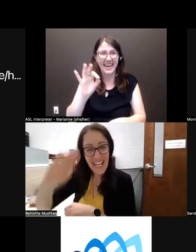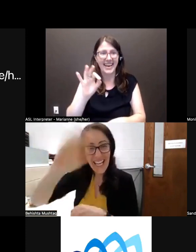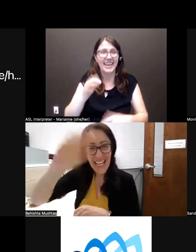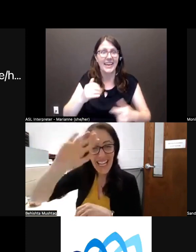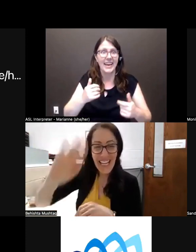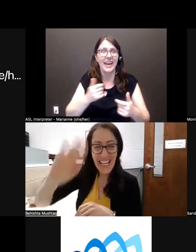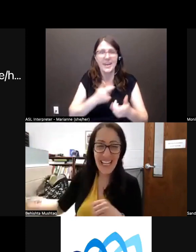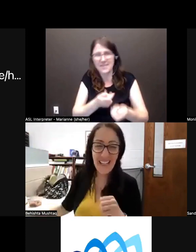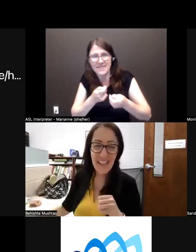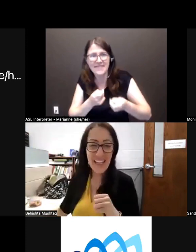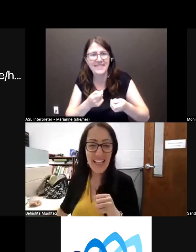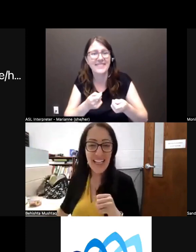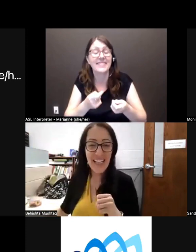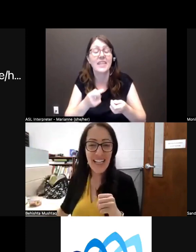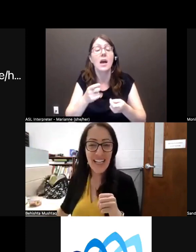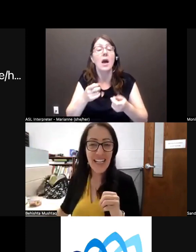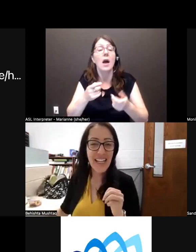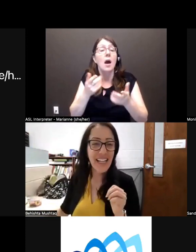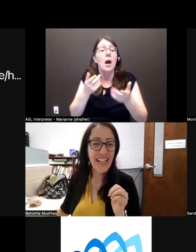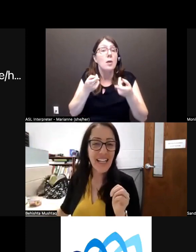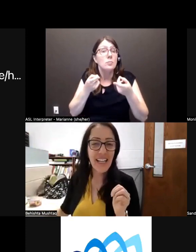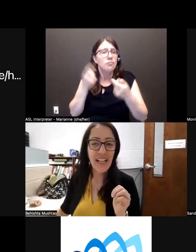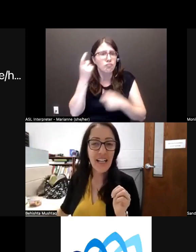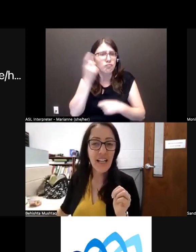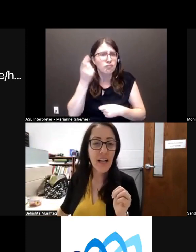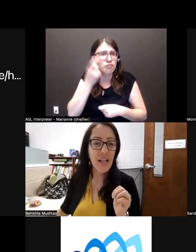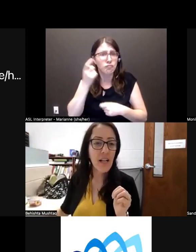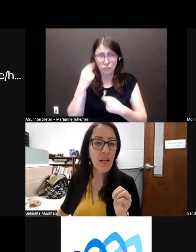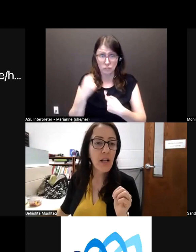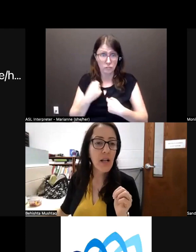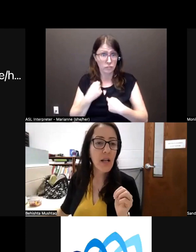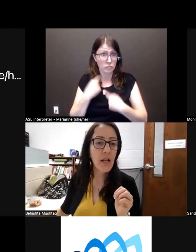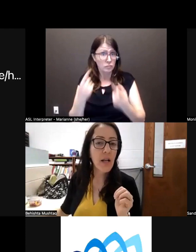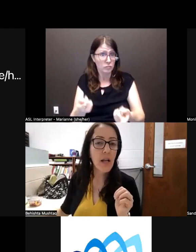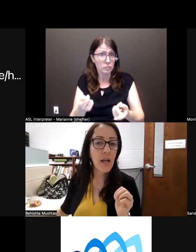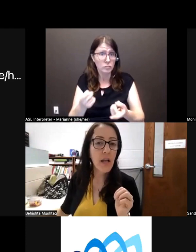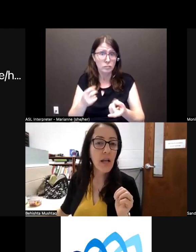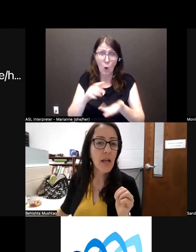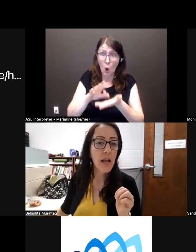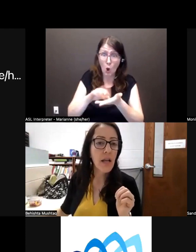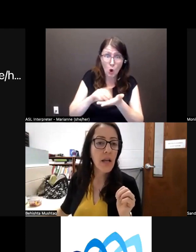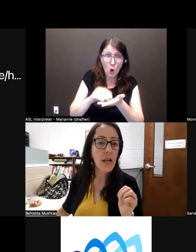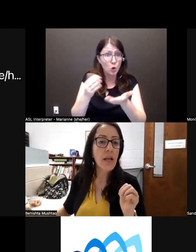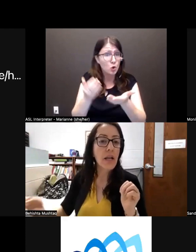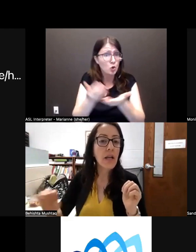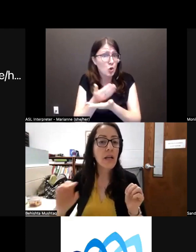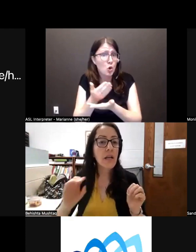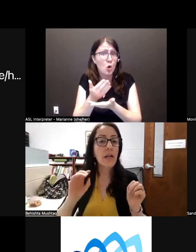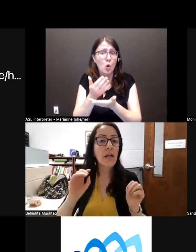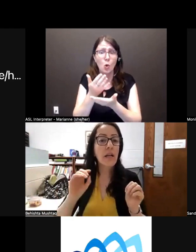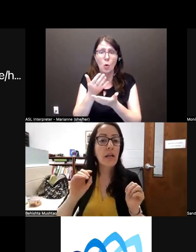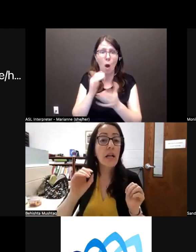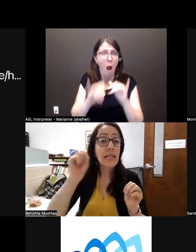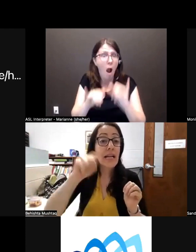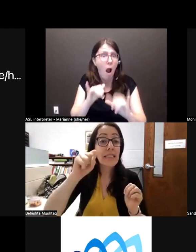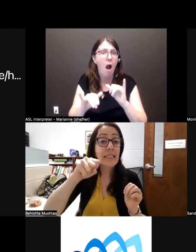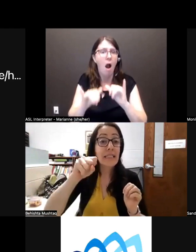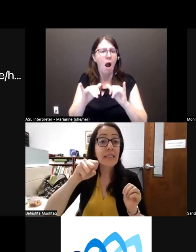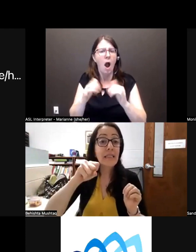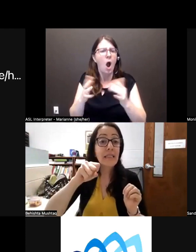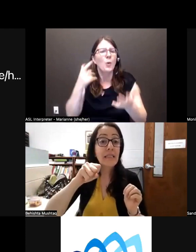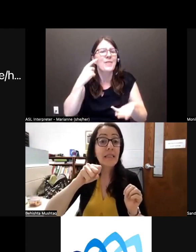we are asking what did you think about the session so far? What did you learn? What resonated with you?